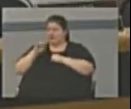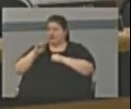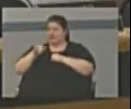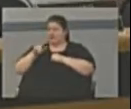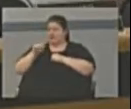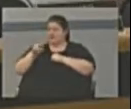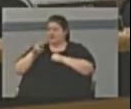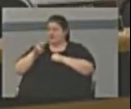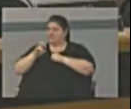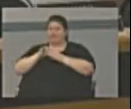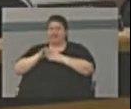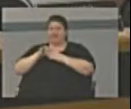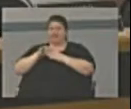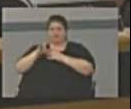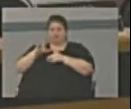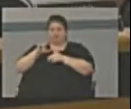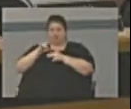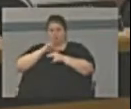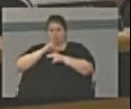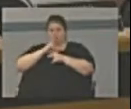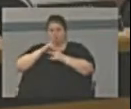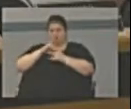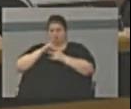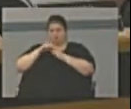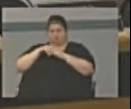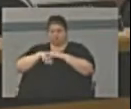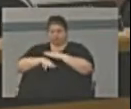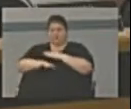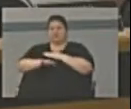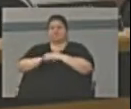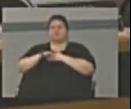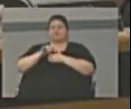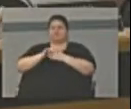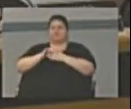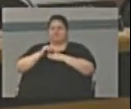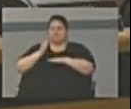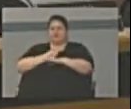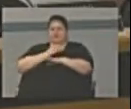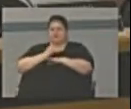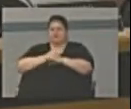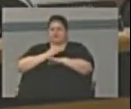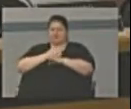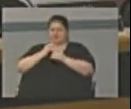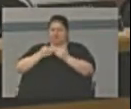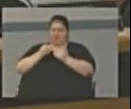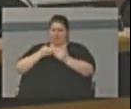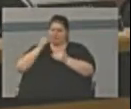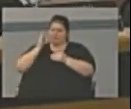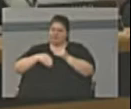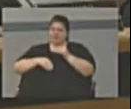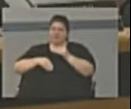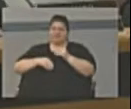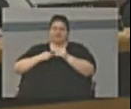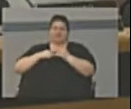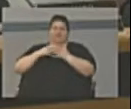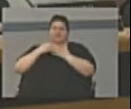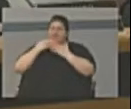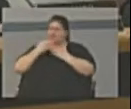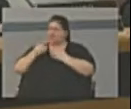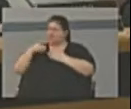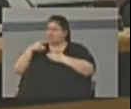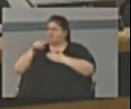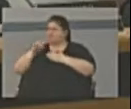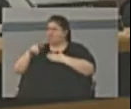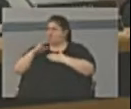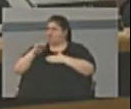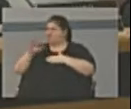drain work going on, as well as some paving, and I know that's almost complete And I want to thank Paul and his crews for that